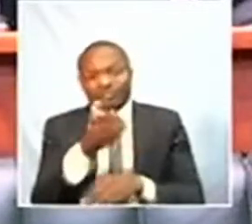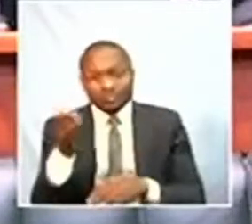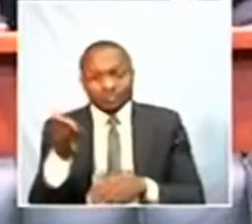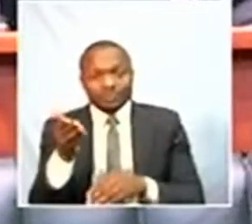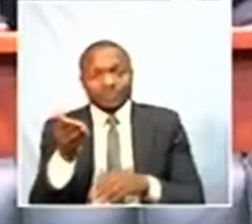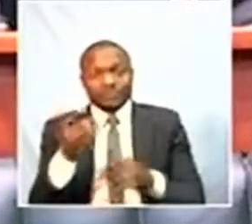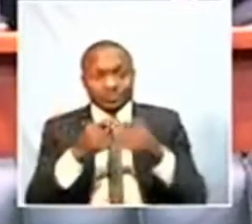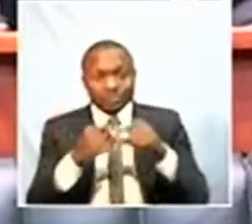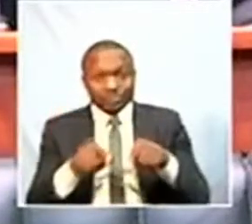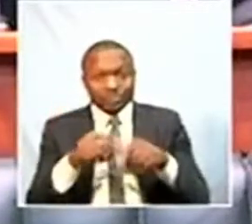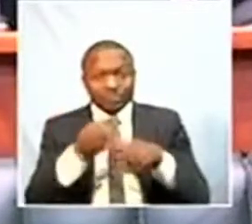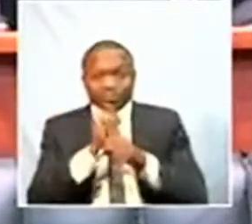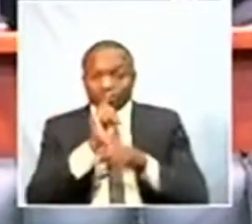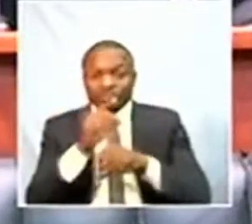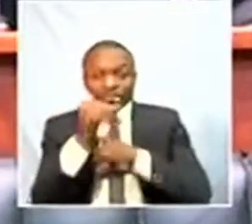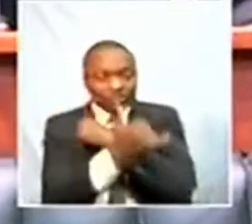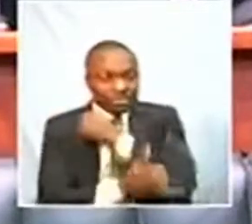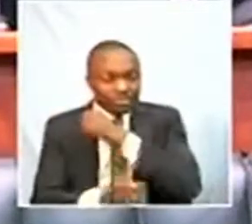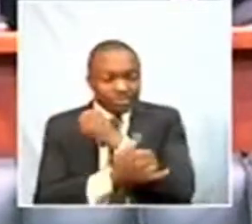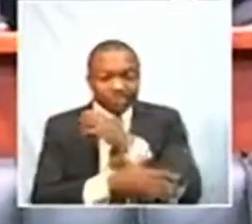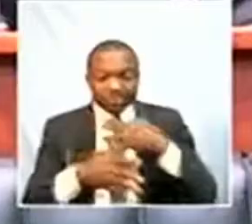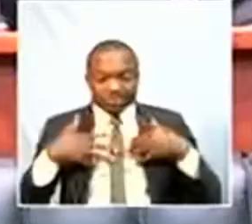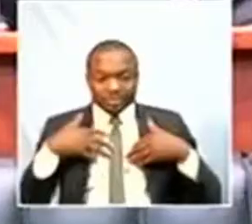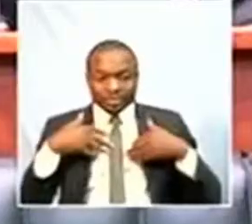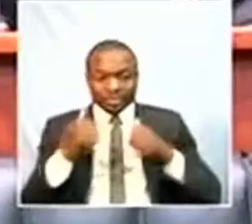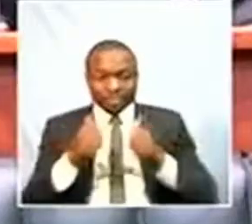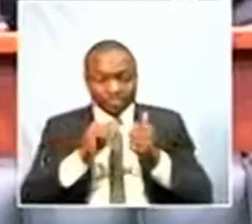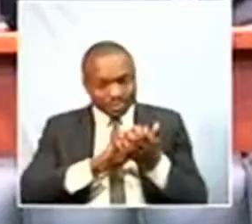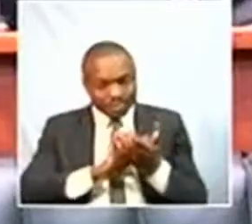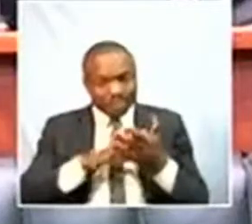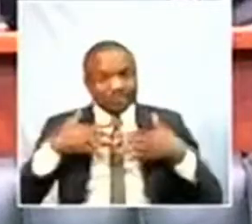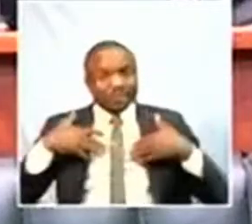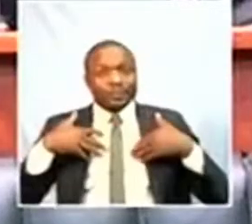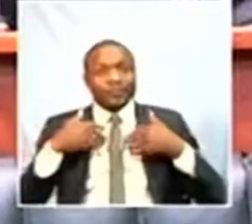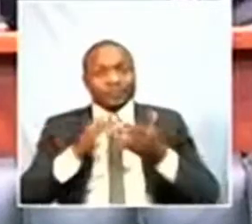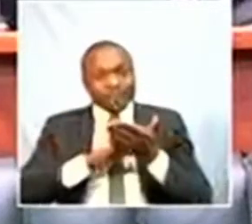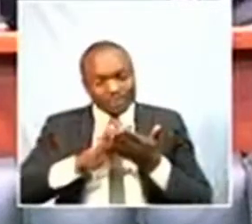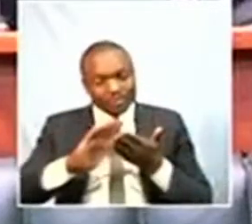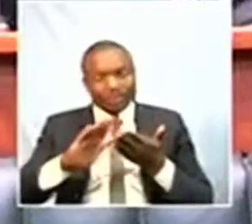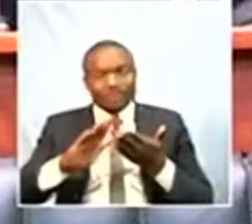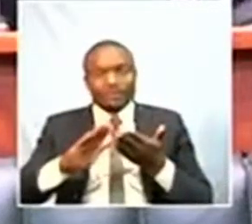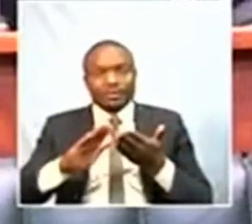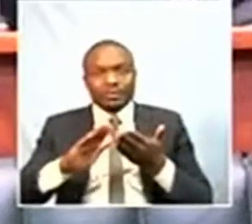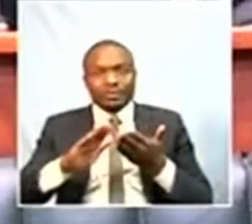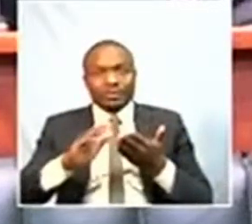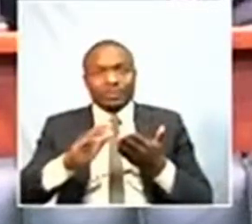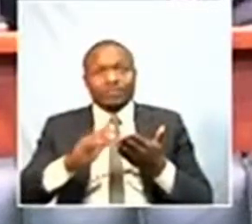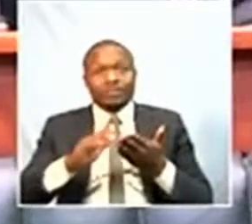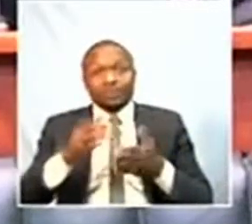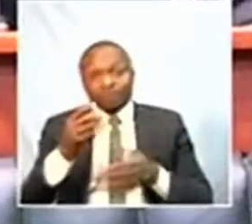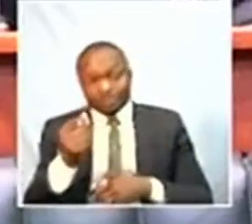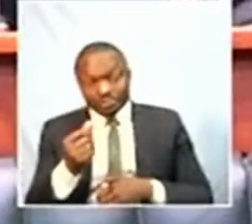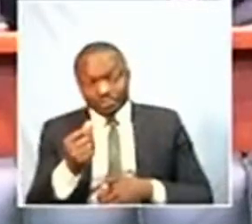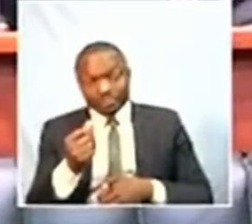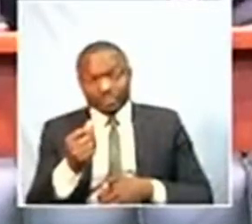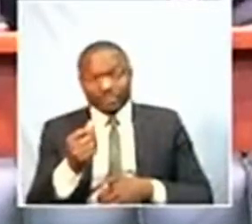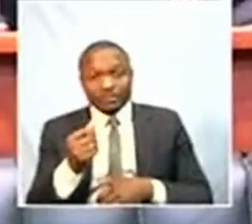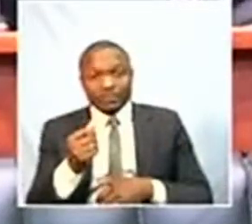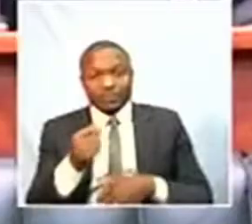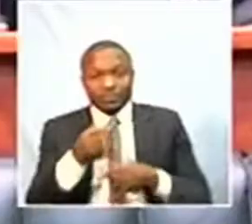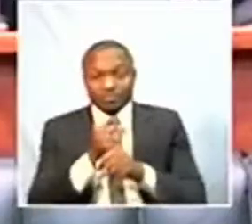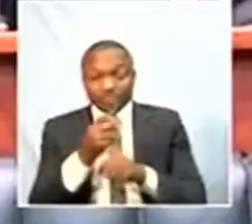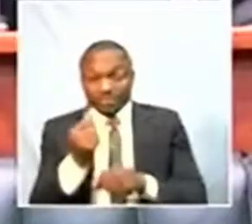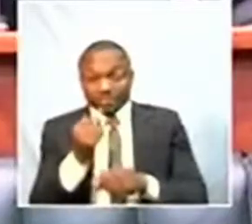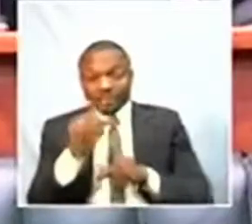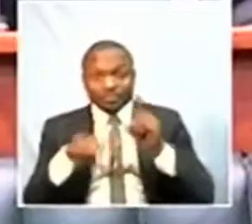that the country is clean and healthy, and also helps as a source of income for the people who will be working to maintain